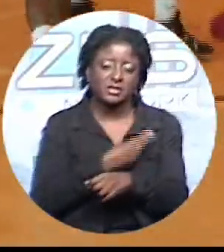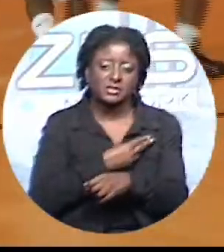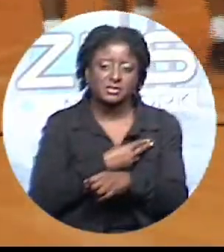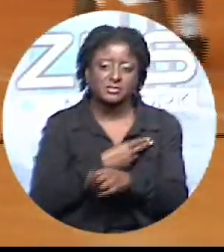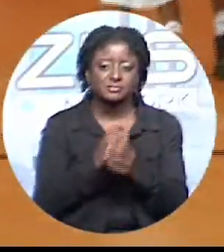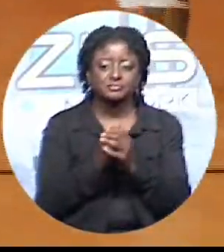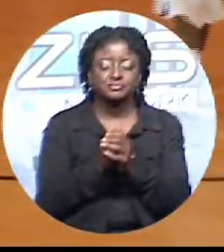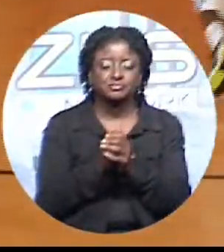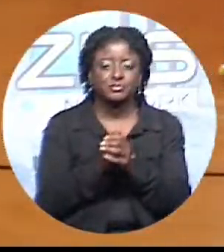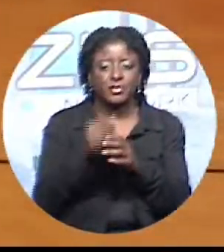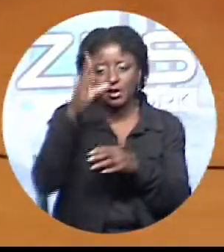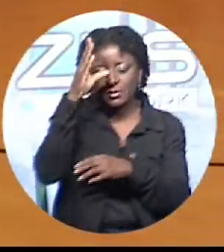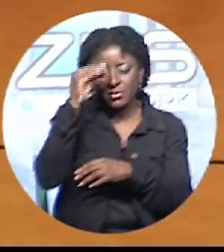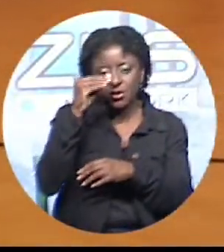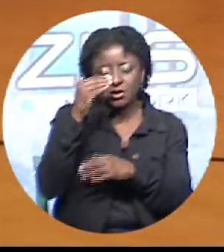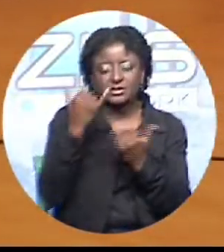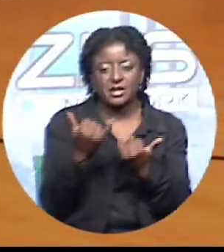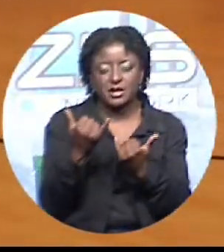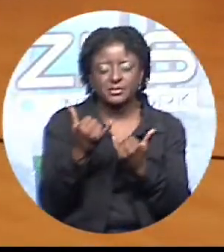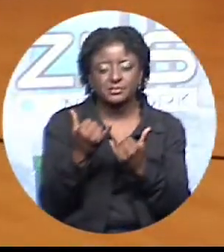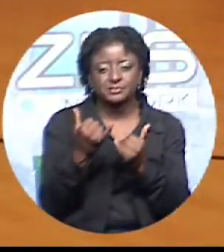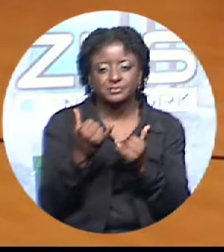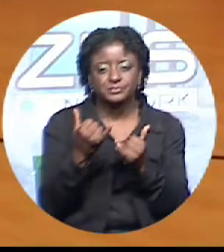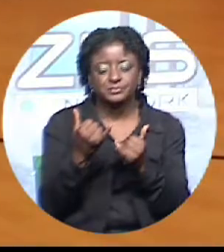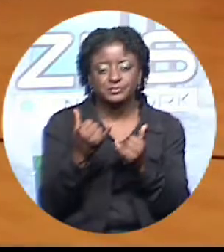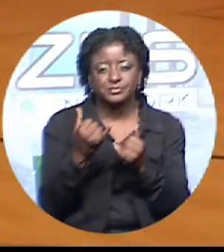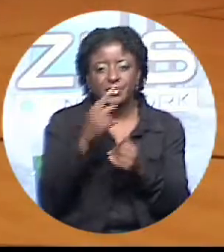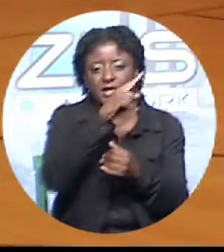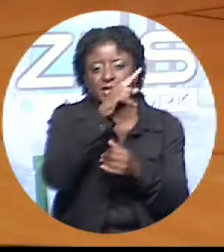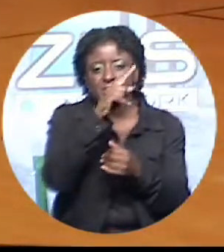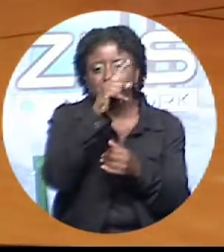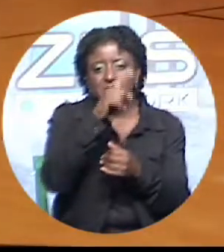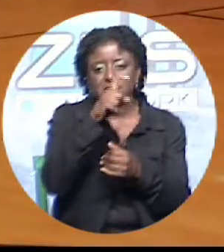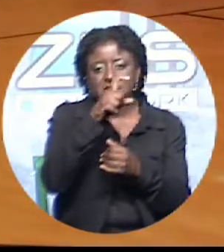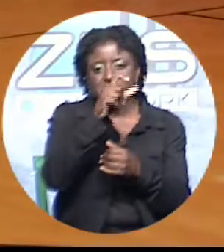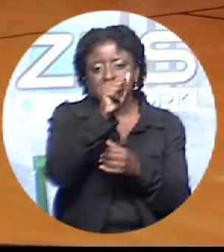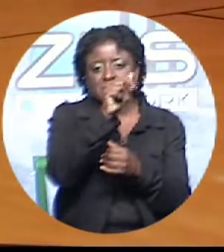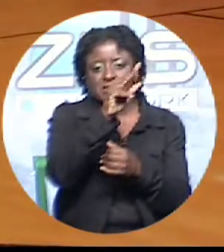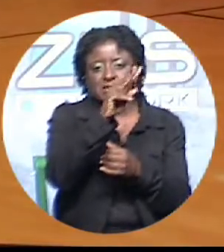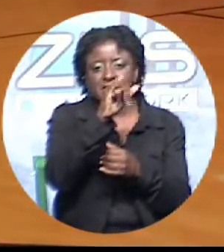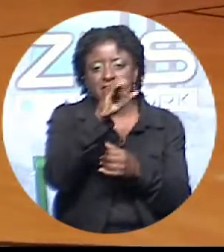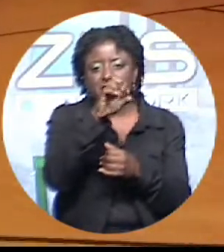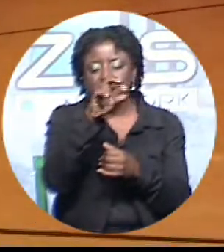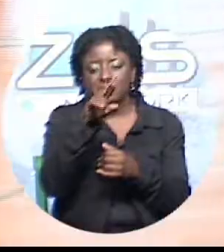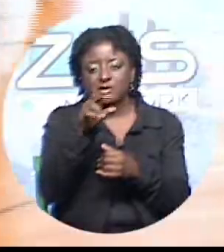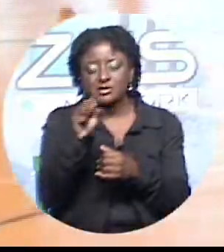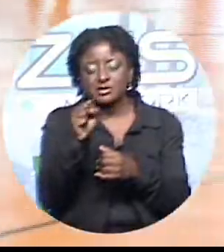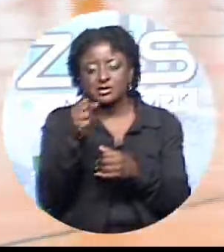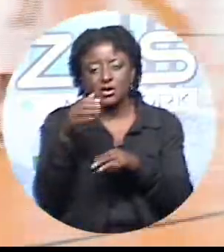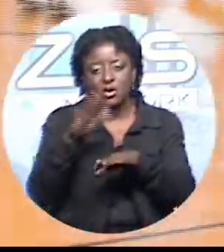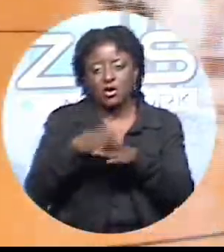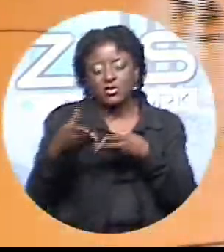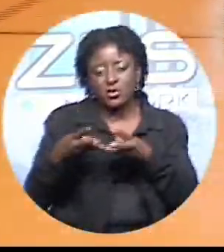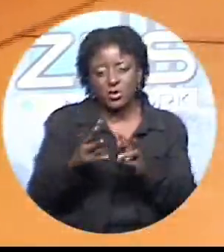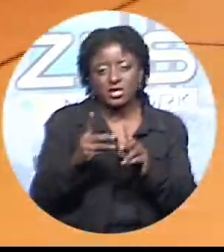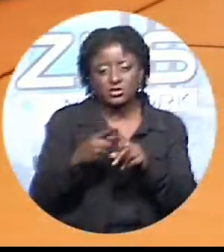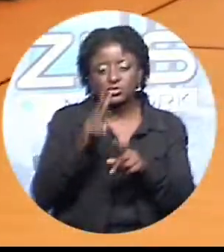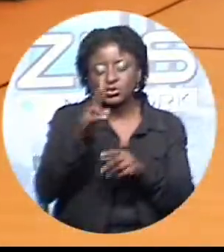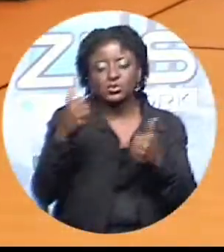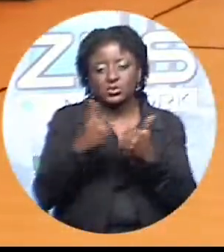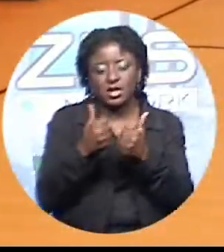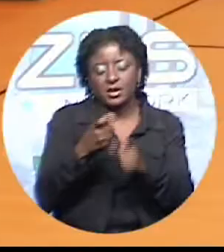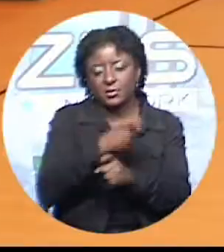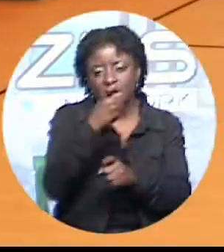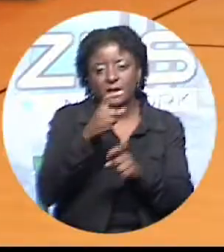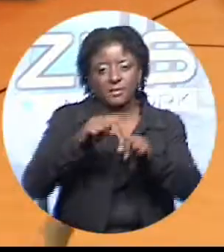On to the boys now, and it appeared as though the Xavier's Giants were on their way to a 2-game sweep, but St. Thomas More came